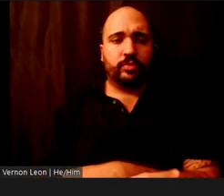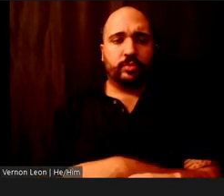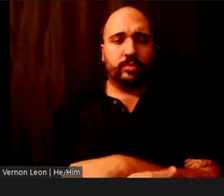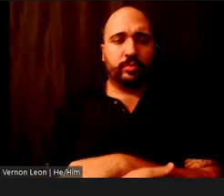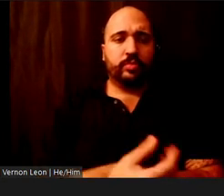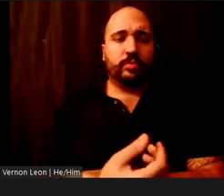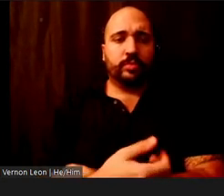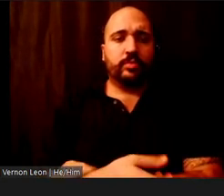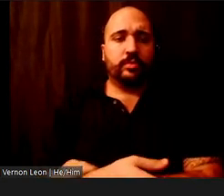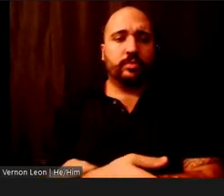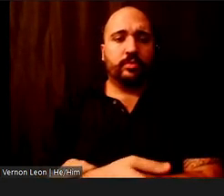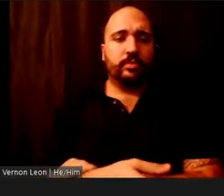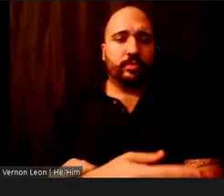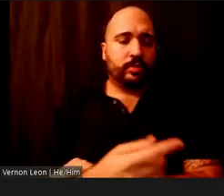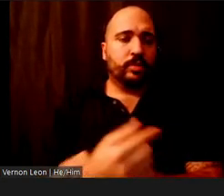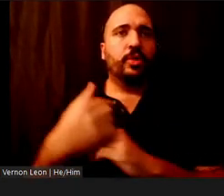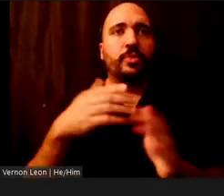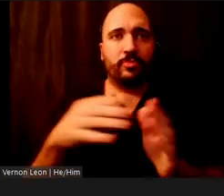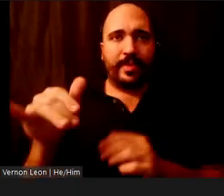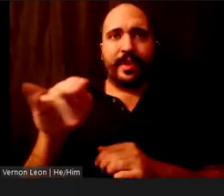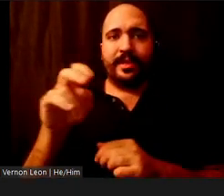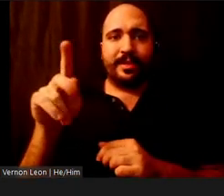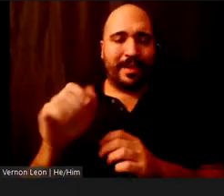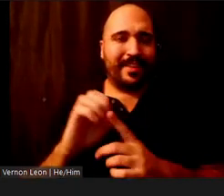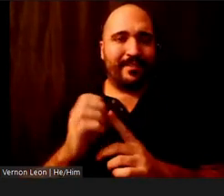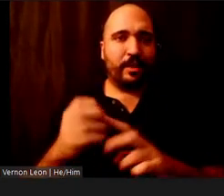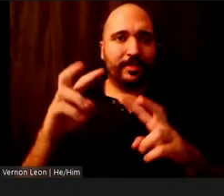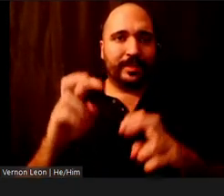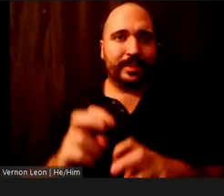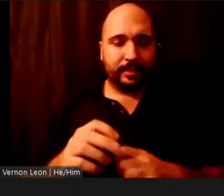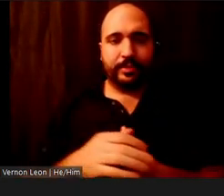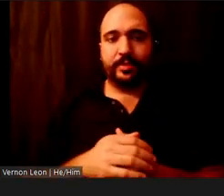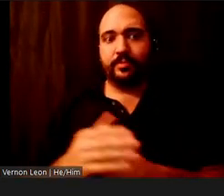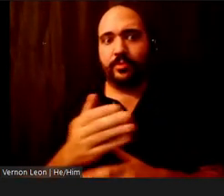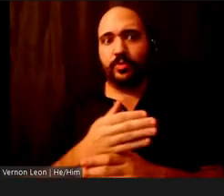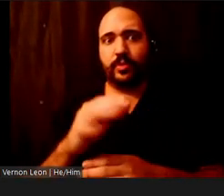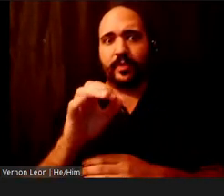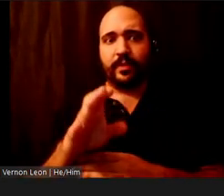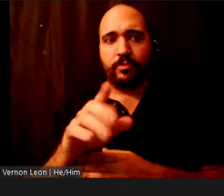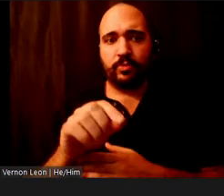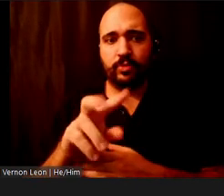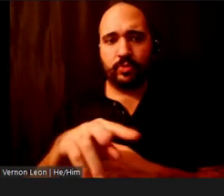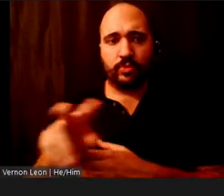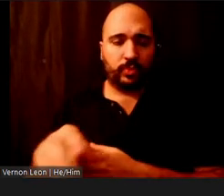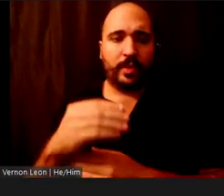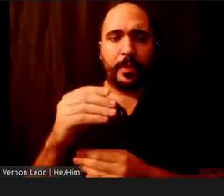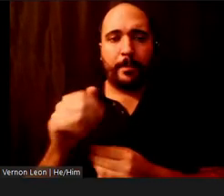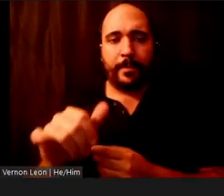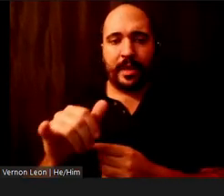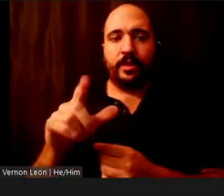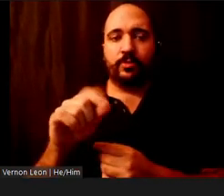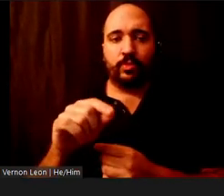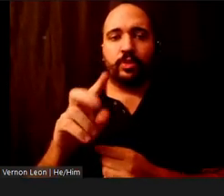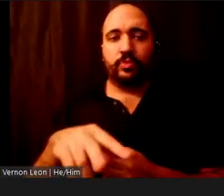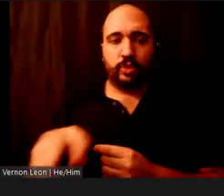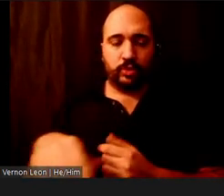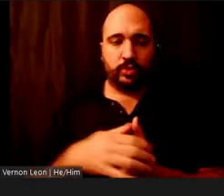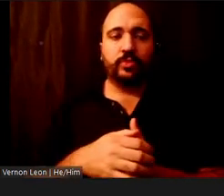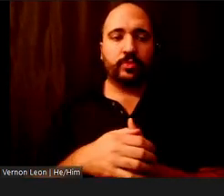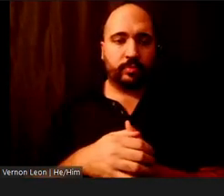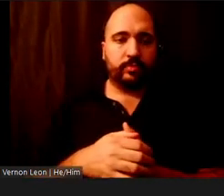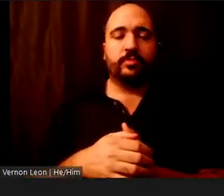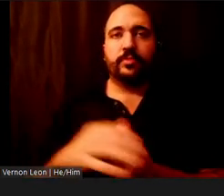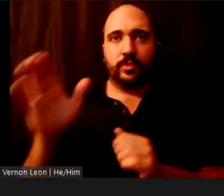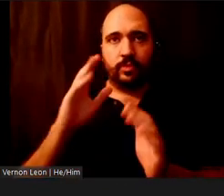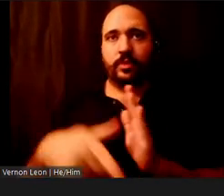prepare the NEPA environmental assessment. Between February 2022 and May 2022, there will be